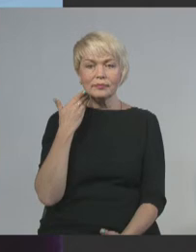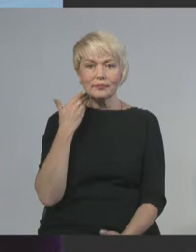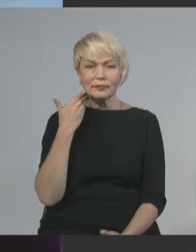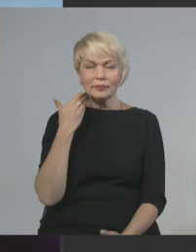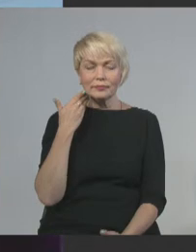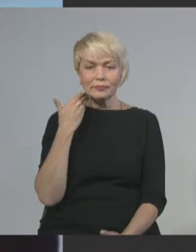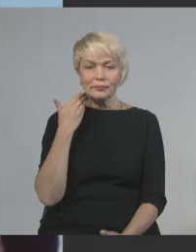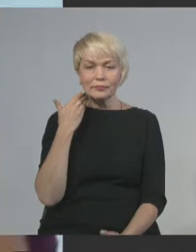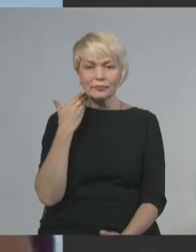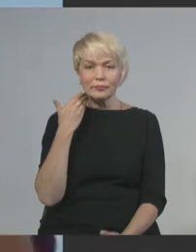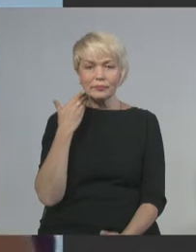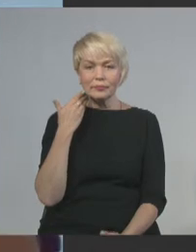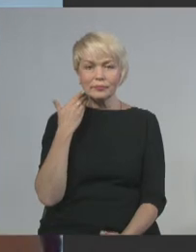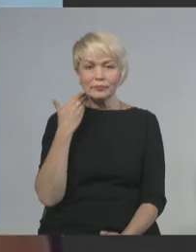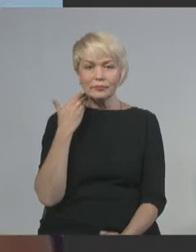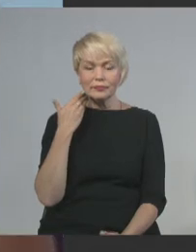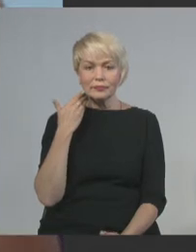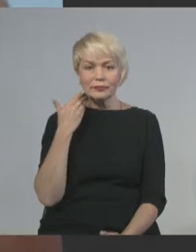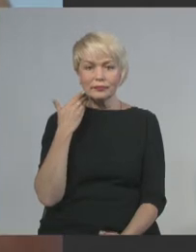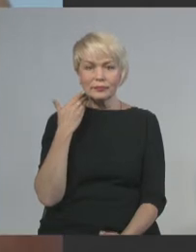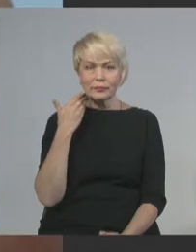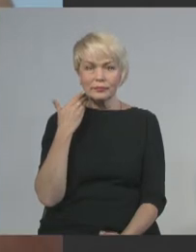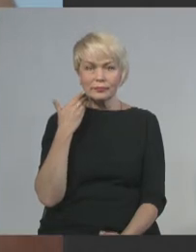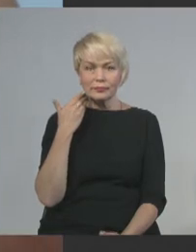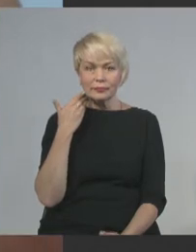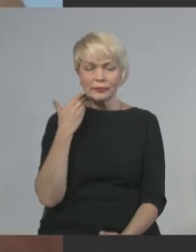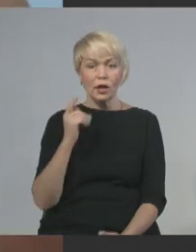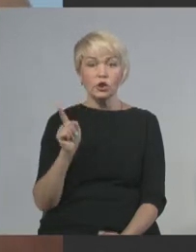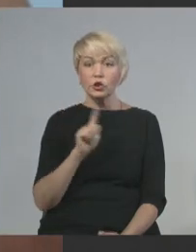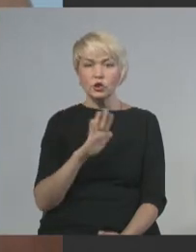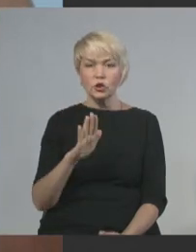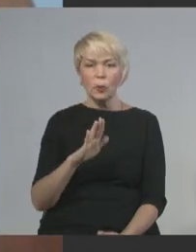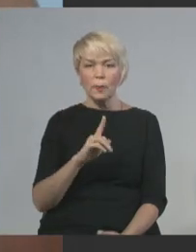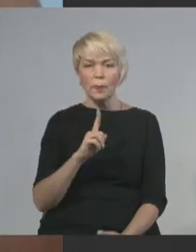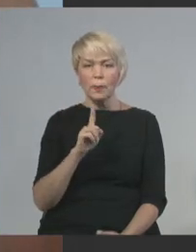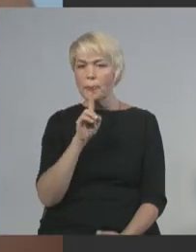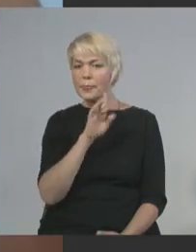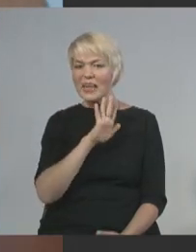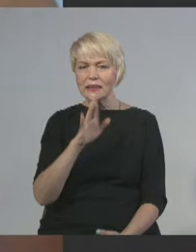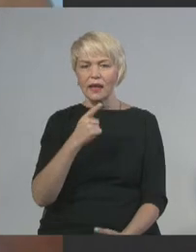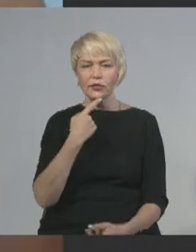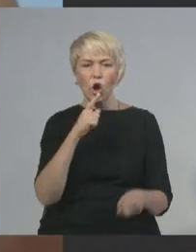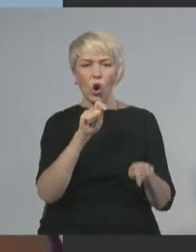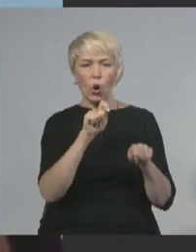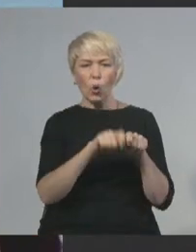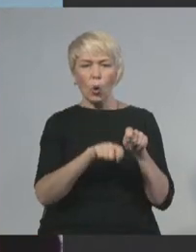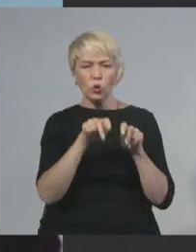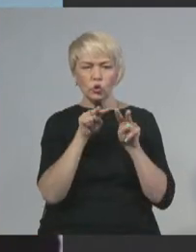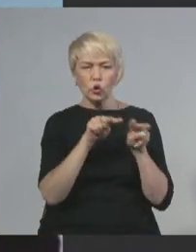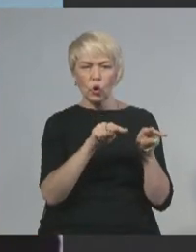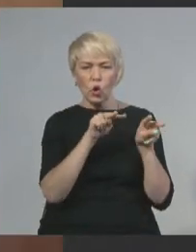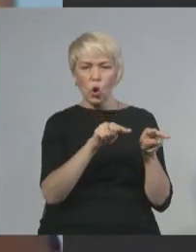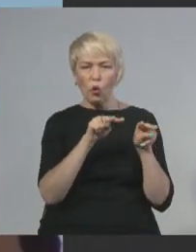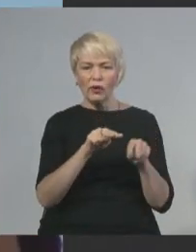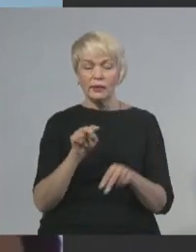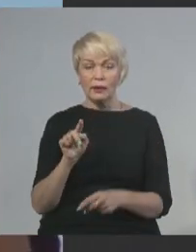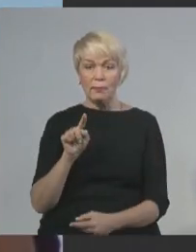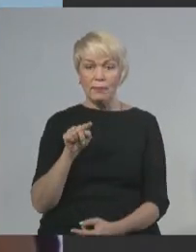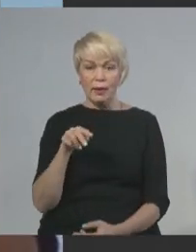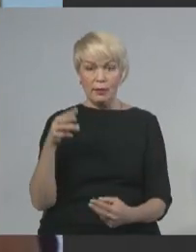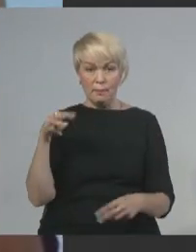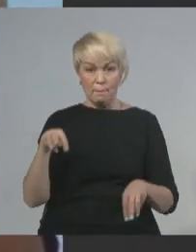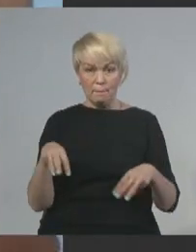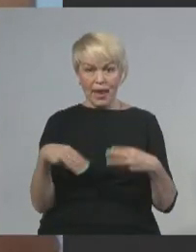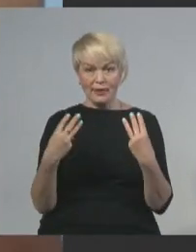we tend to become lead control media which uh has a mission to to release information with no